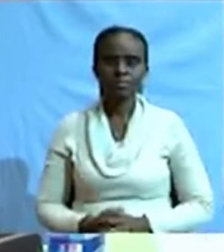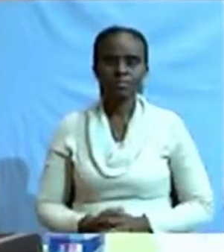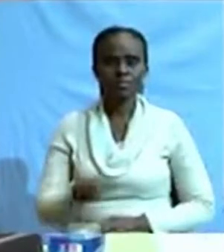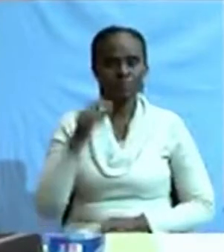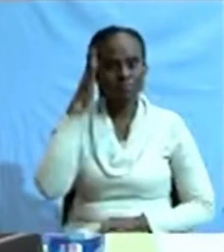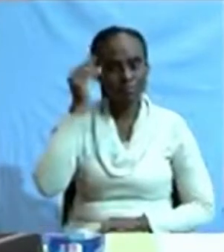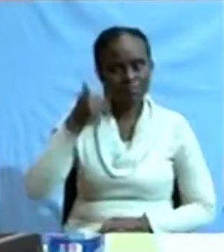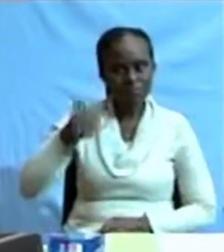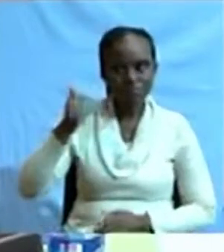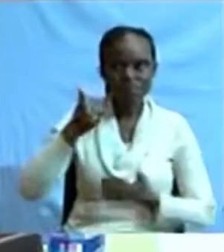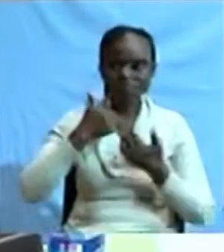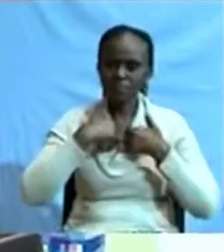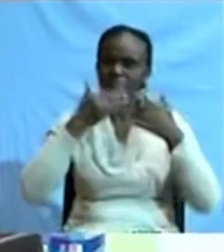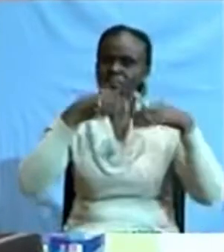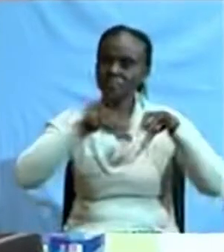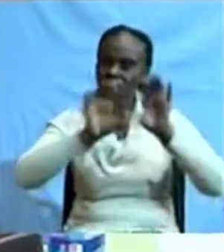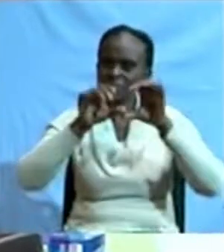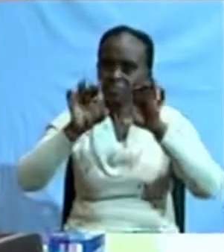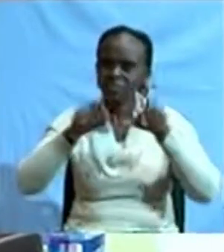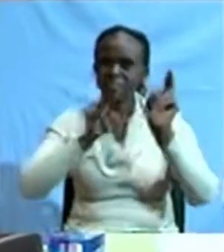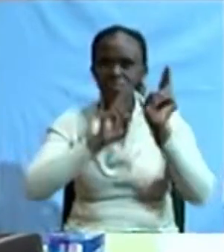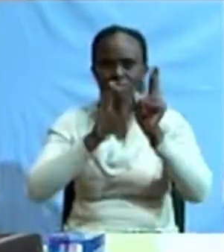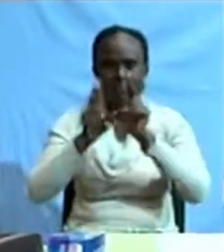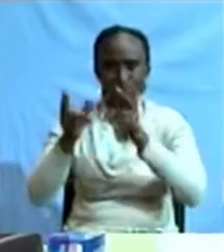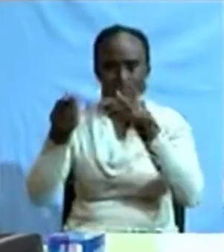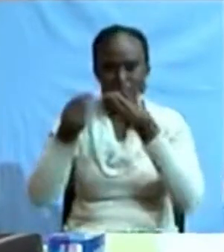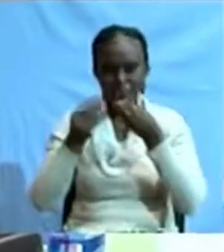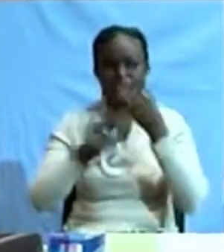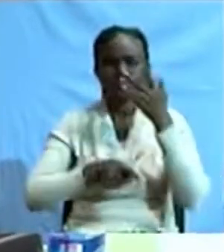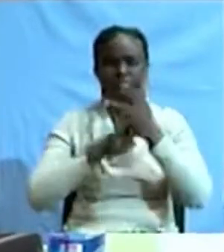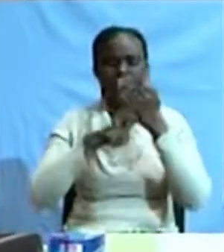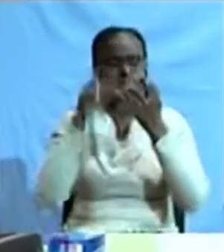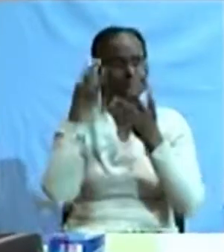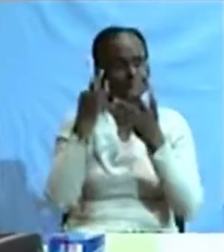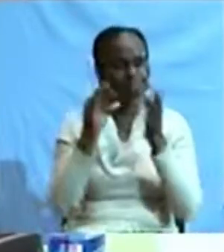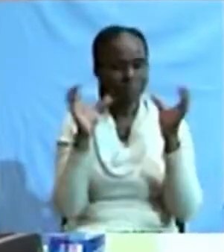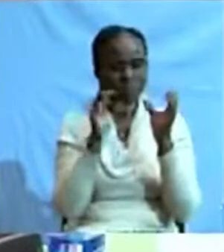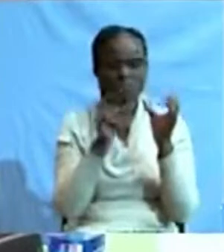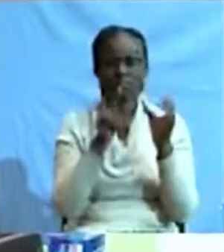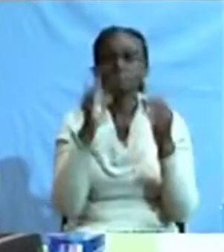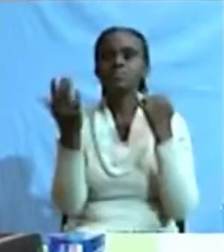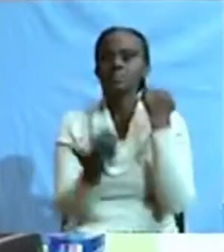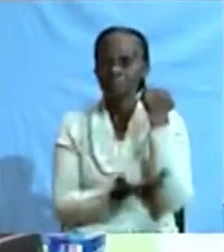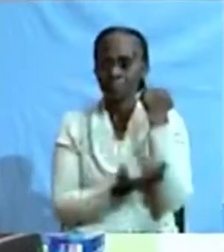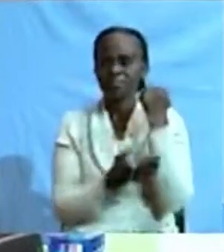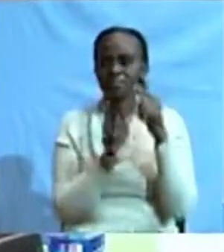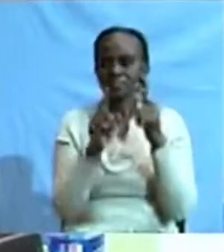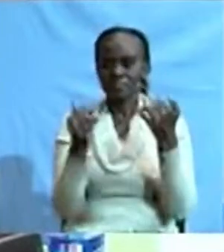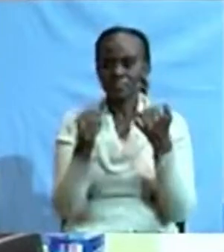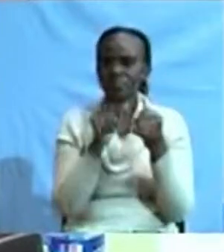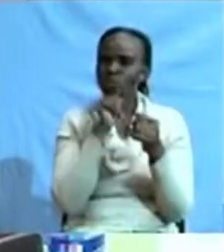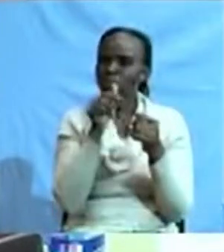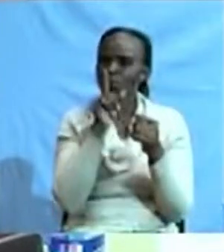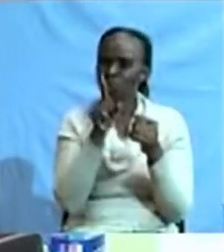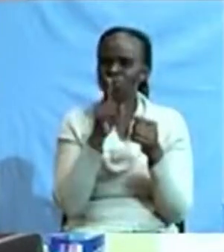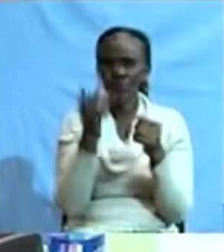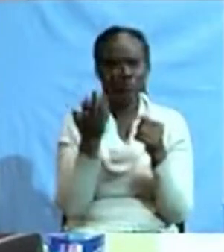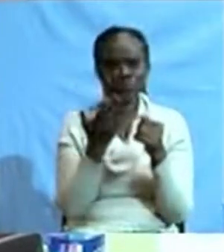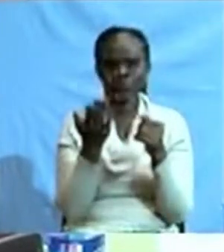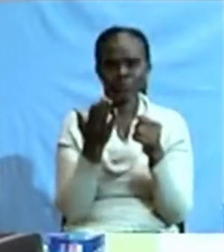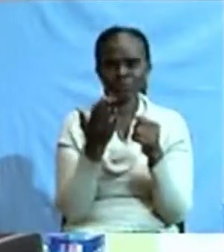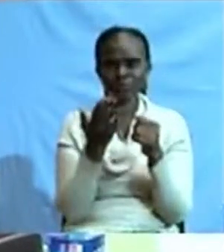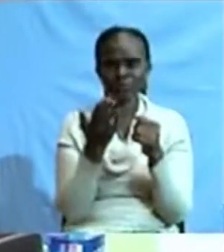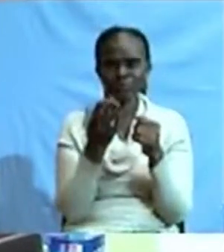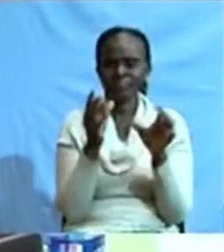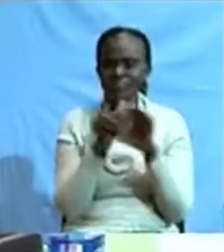why have you continued? The responses that you are giving, Town Clerk, to this committee are welcome, but they are not genuine. In